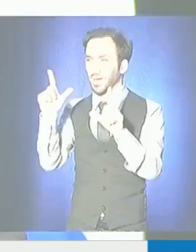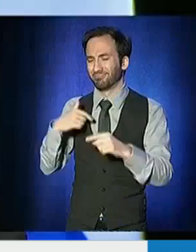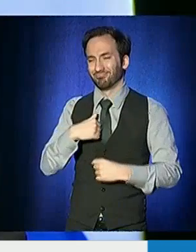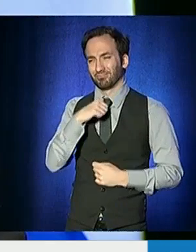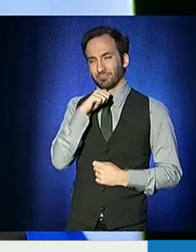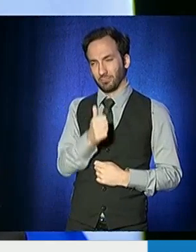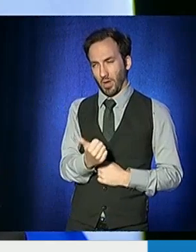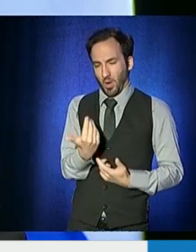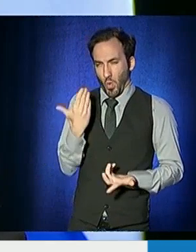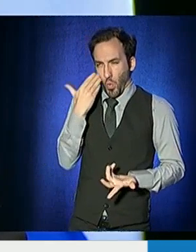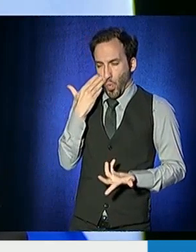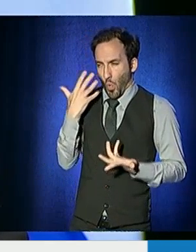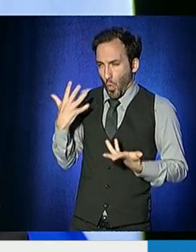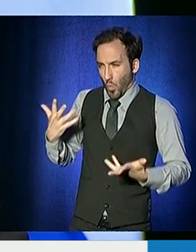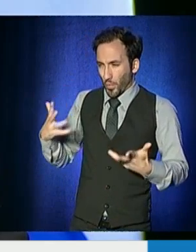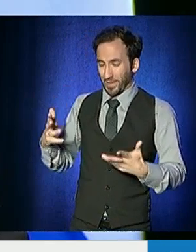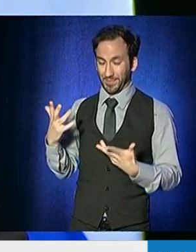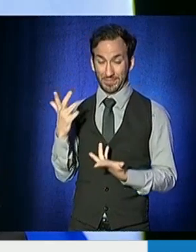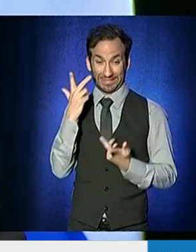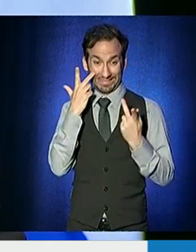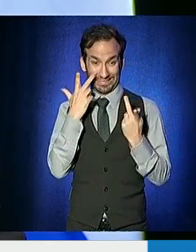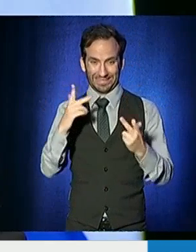on. We know that the